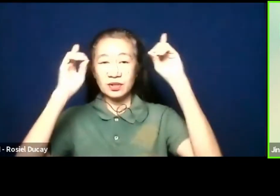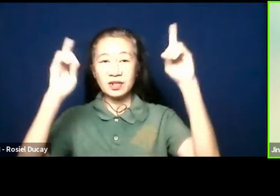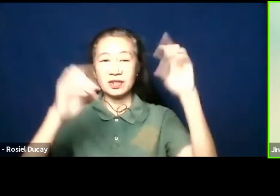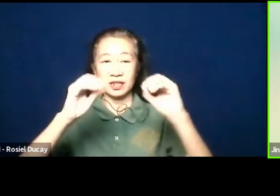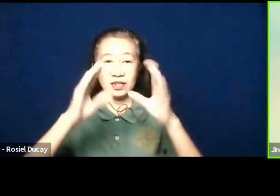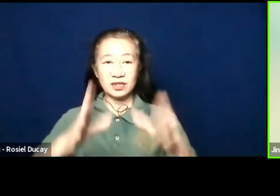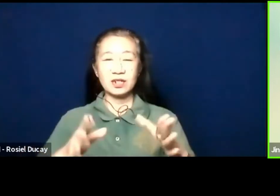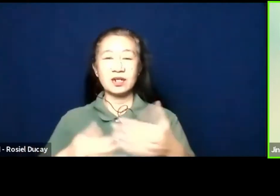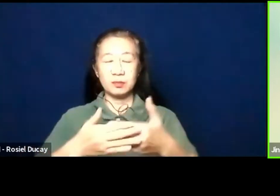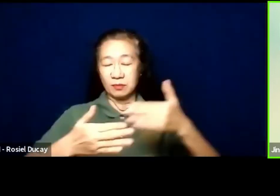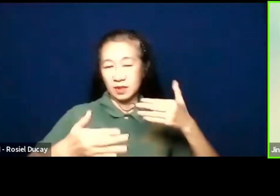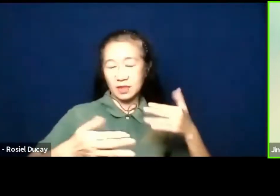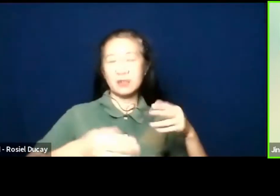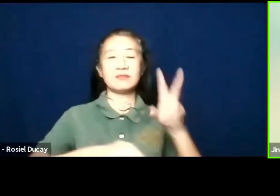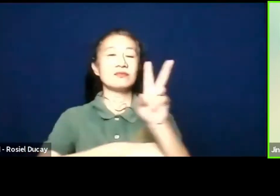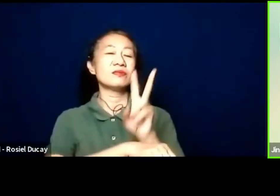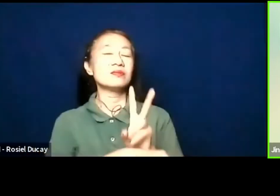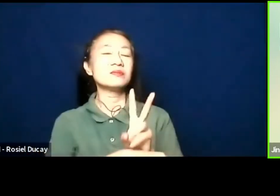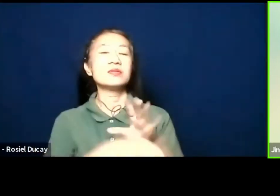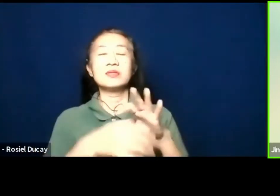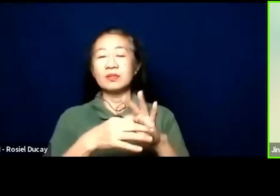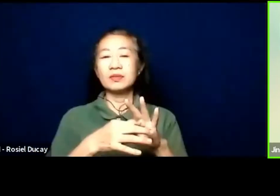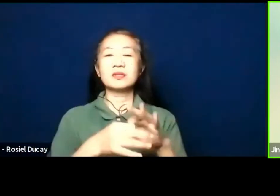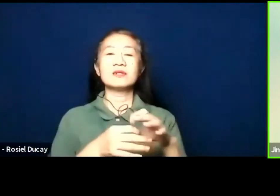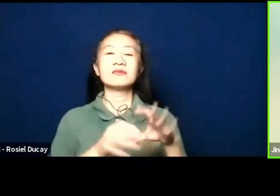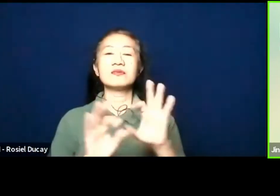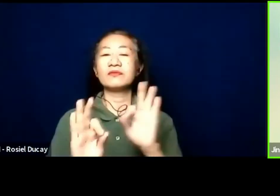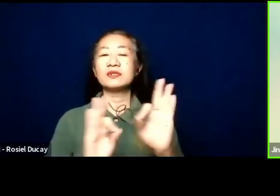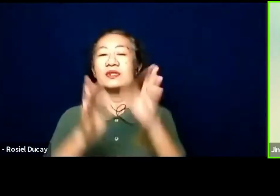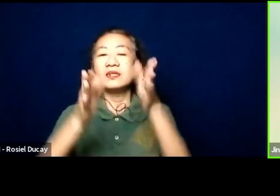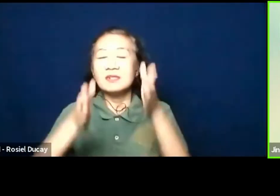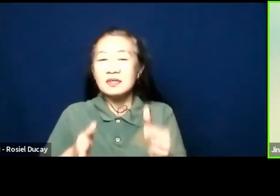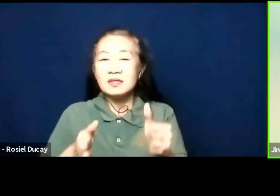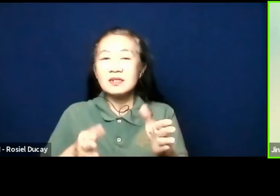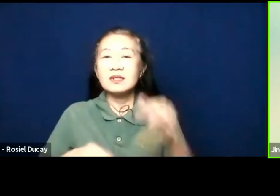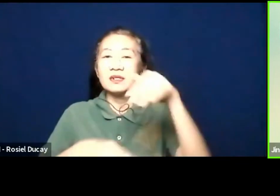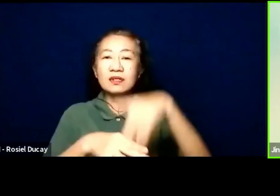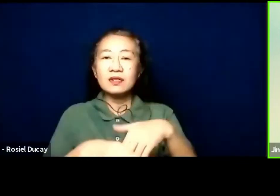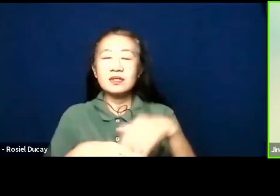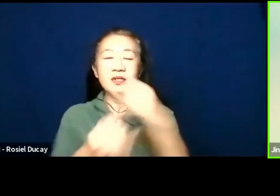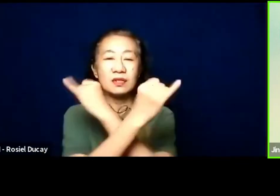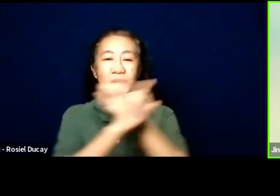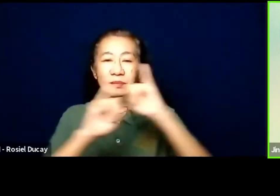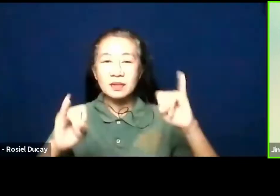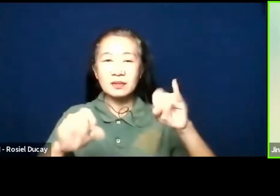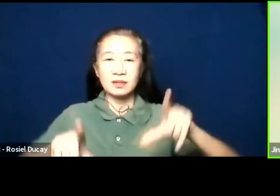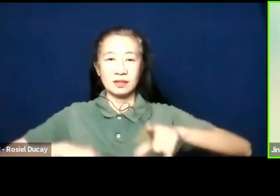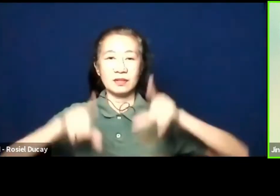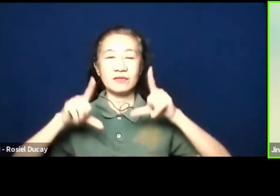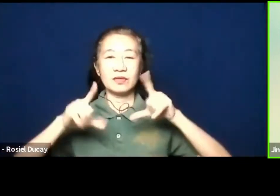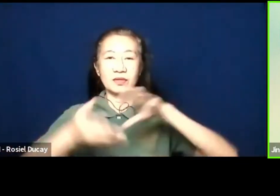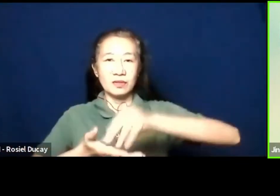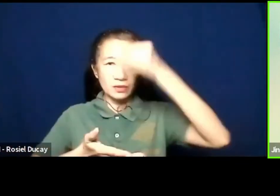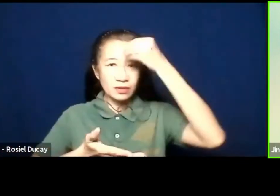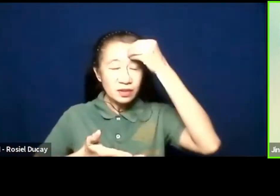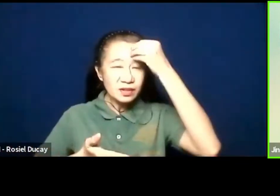pre-vocation, leisure, and recreation facilitator in Independent Living Learning